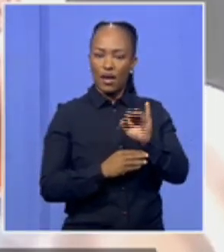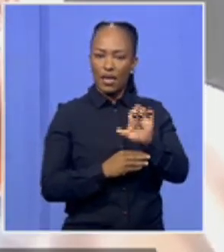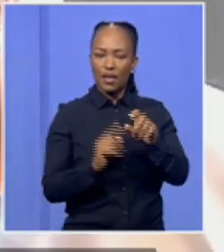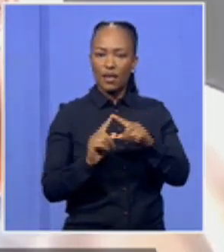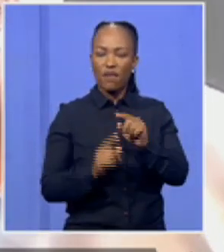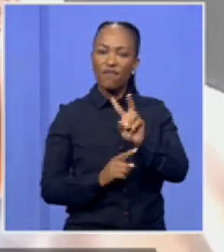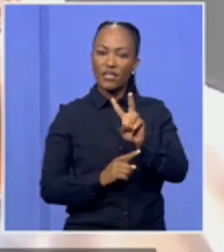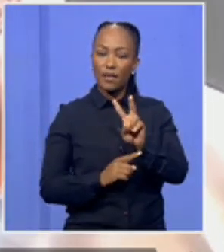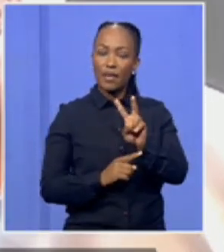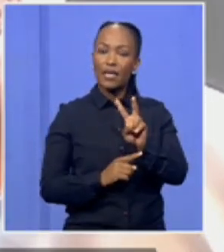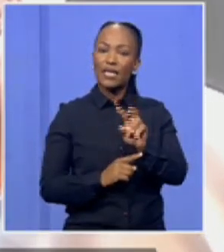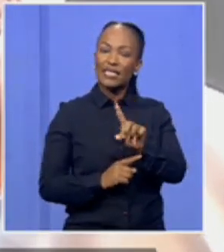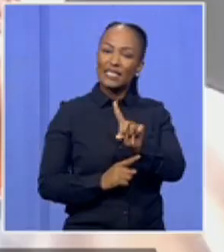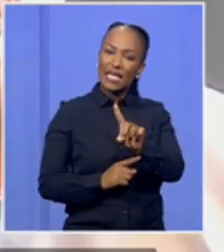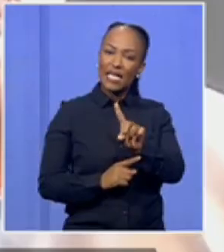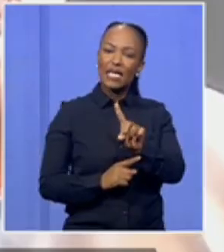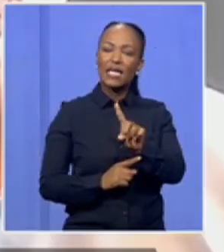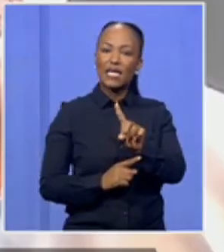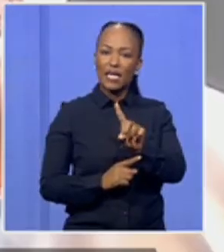bodies to maintain their